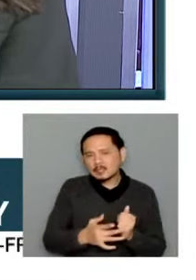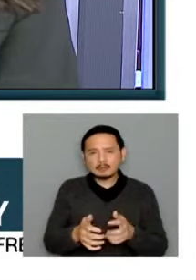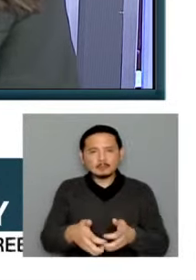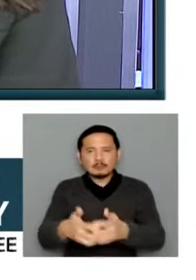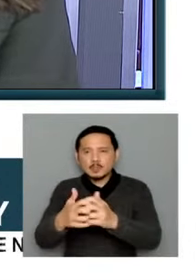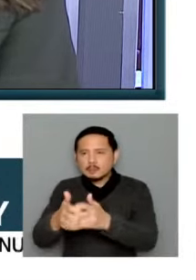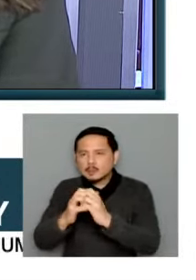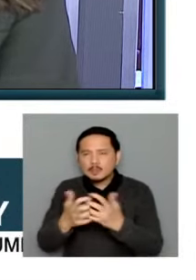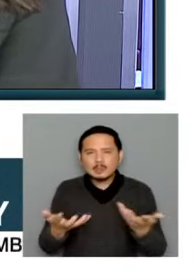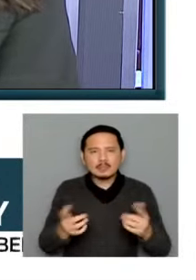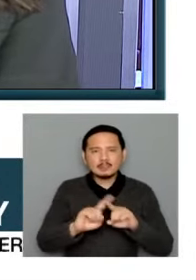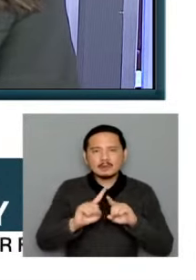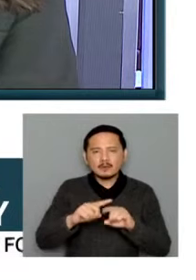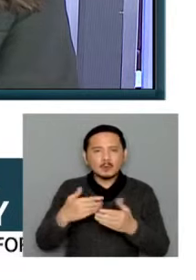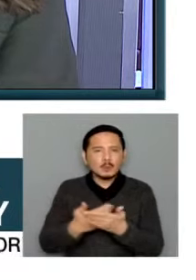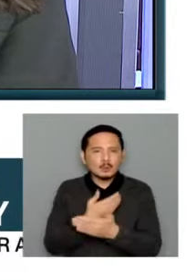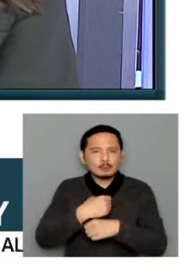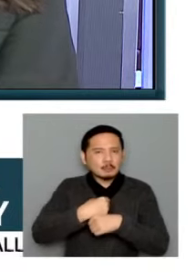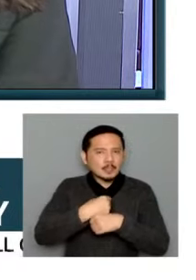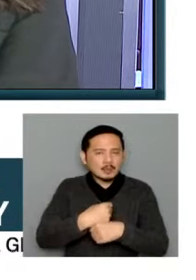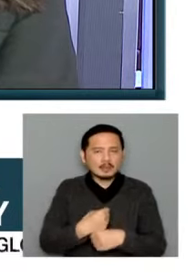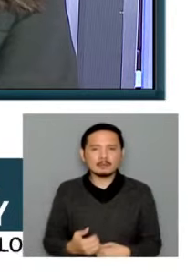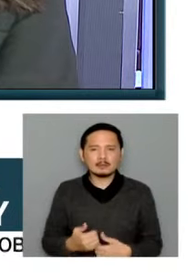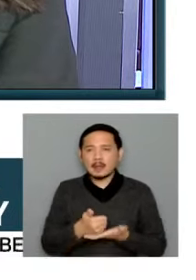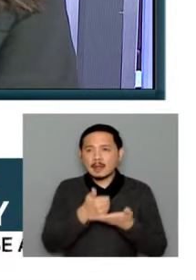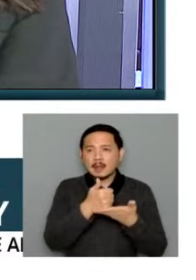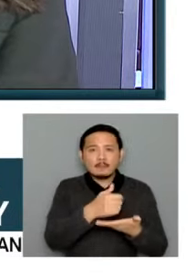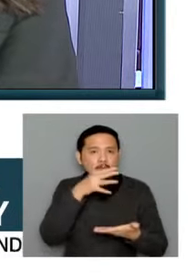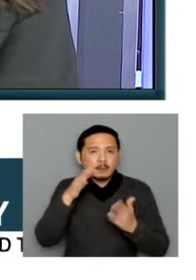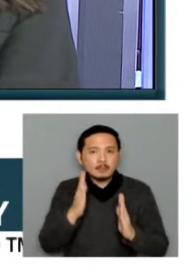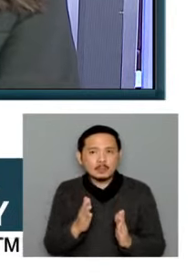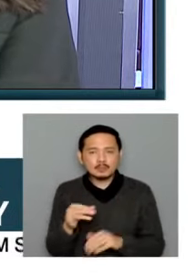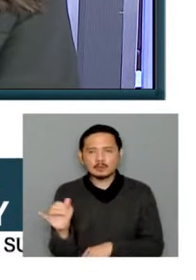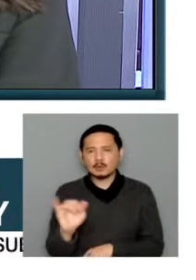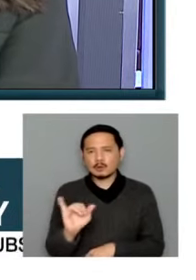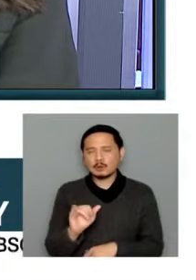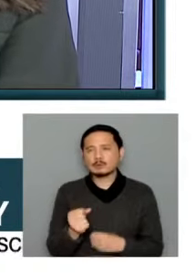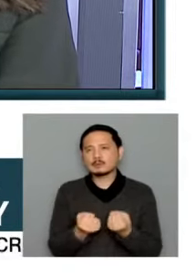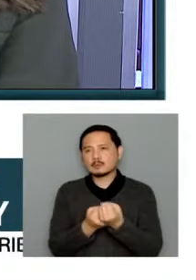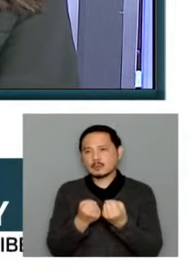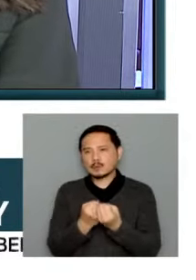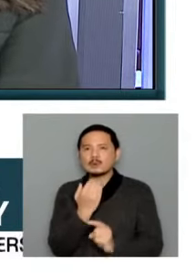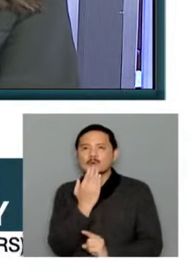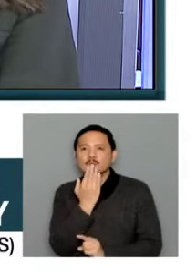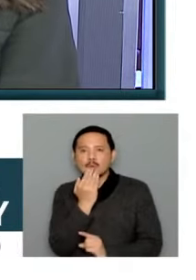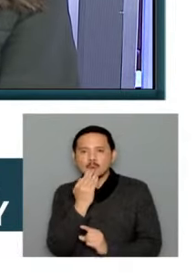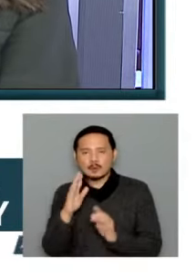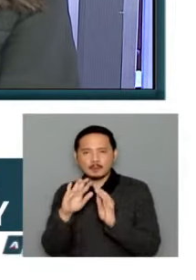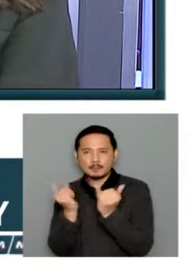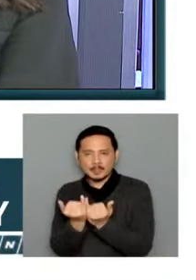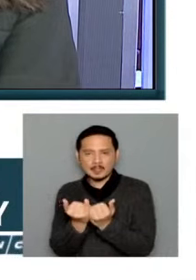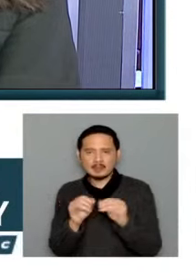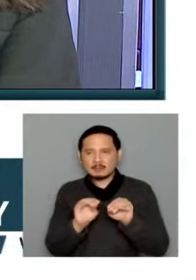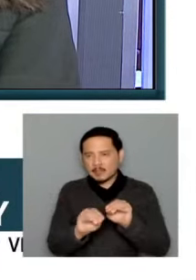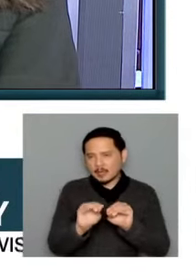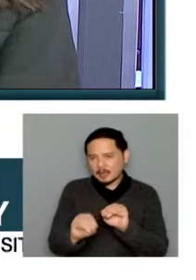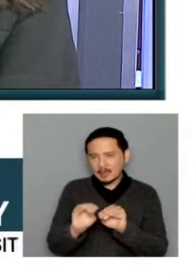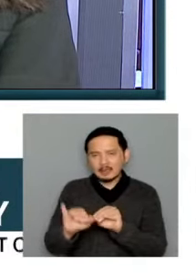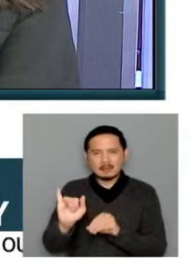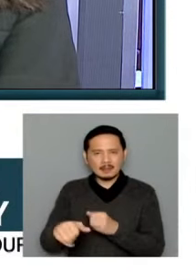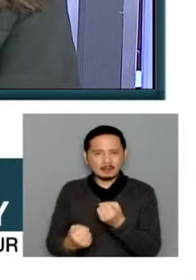mechanize the farming methods, and to help and to support the yes. sugarcane planters. So that